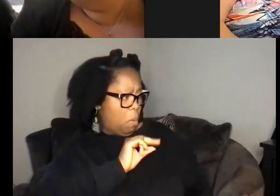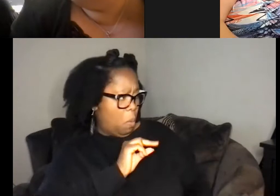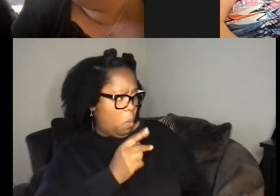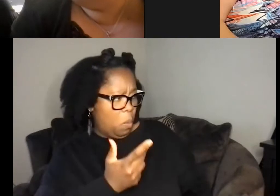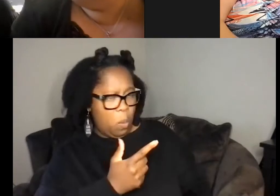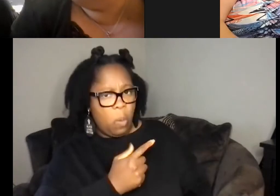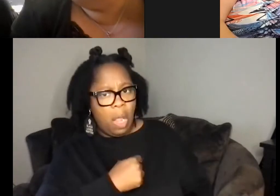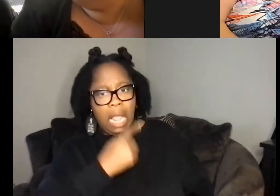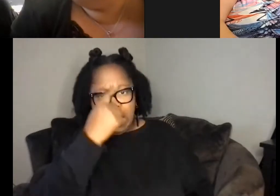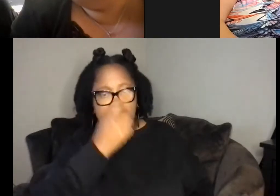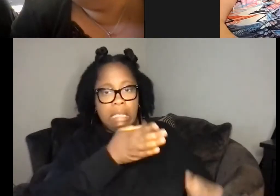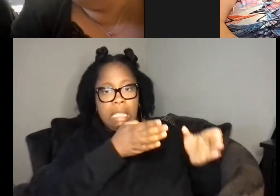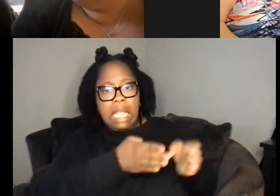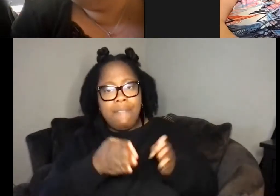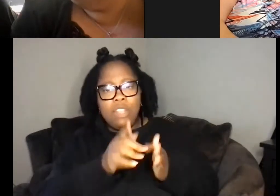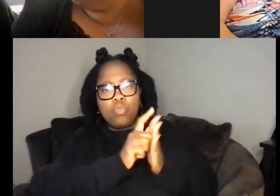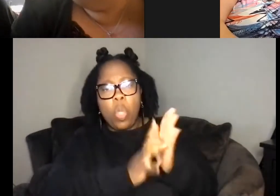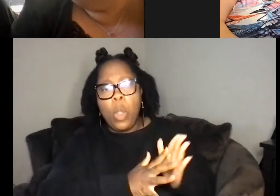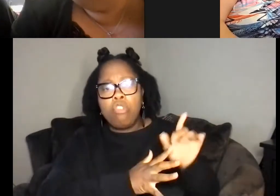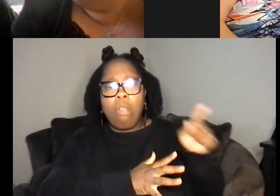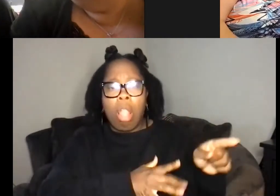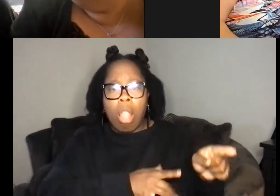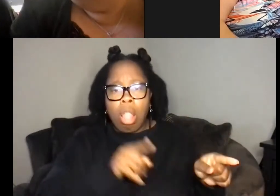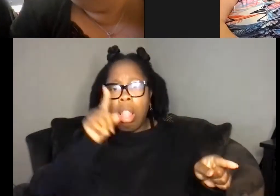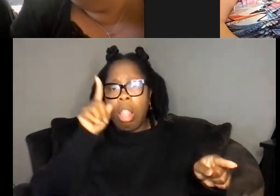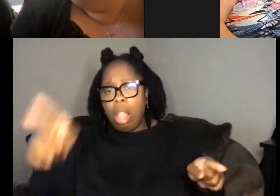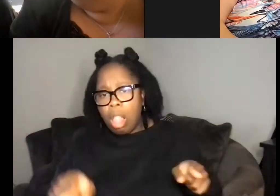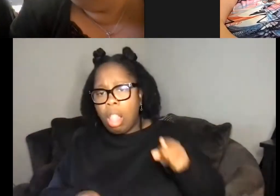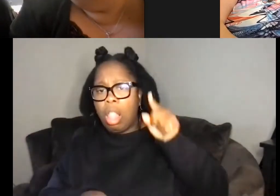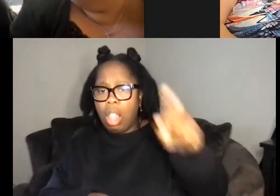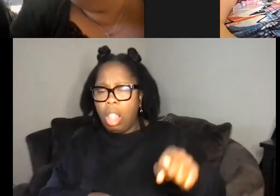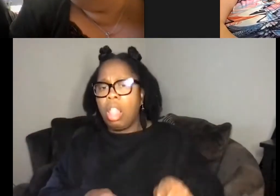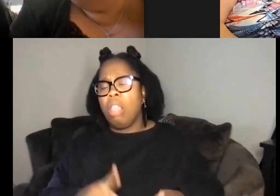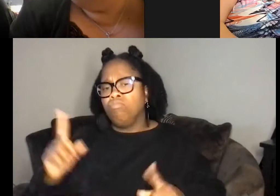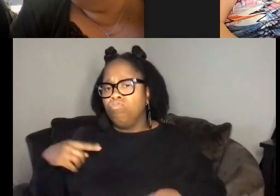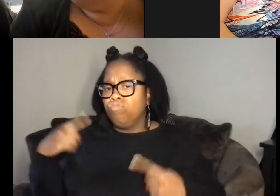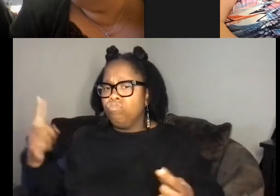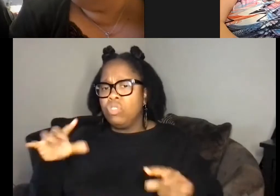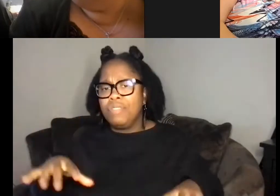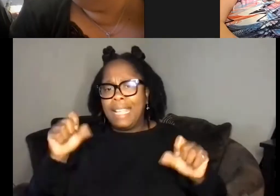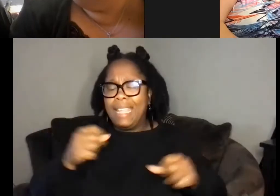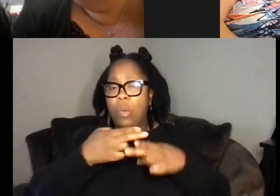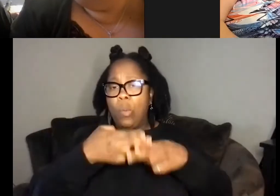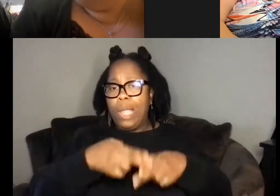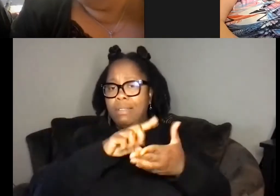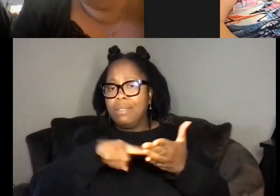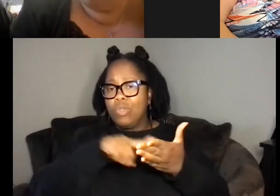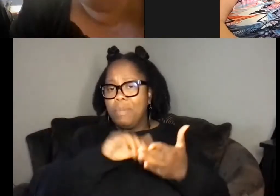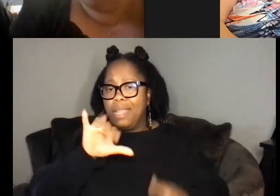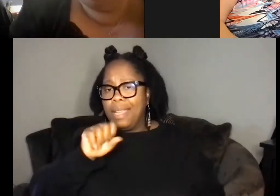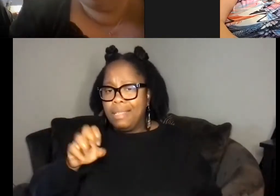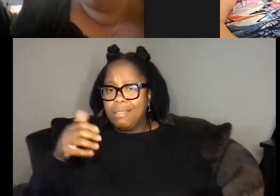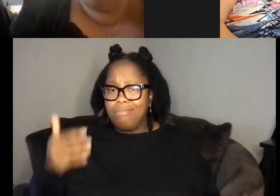are individual lawyers here and there historically who have taken on a weight case here or there. There's